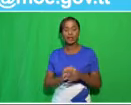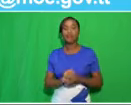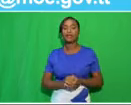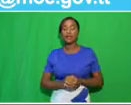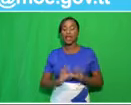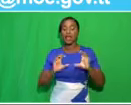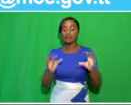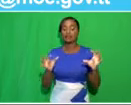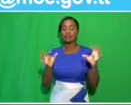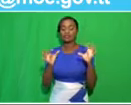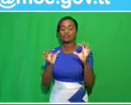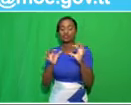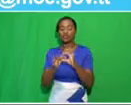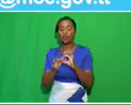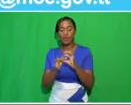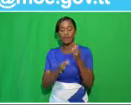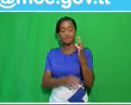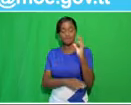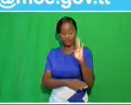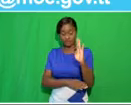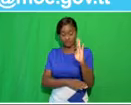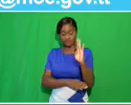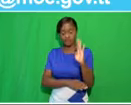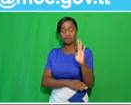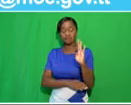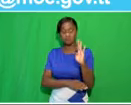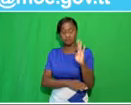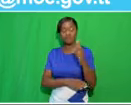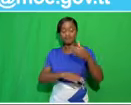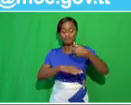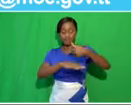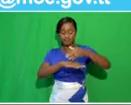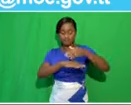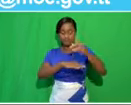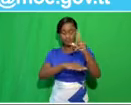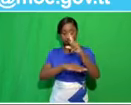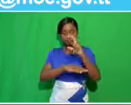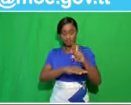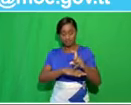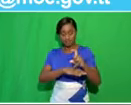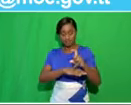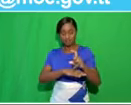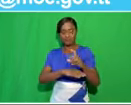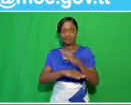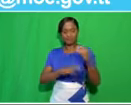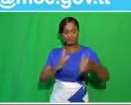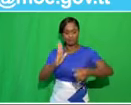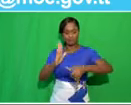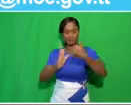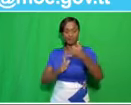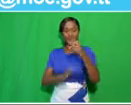can join us via Facebook as well. You can send your questions via Facebook and WhatsApp